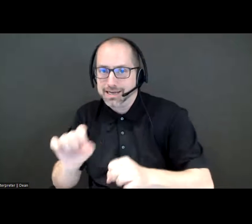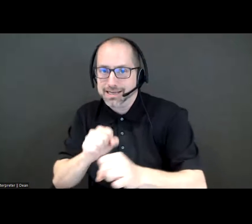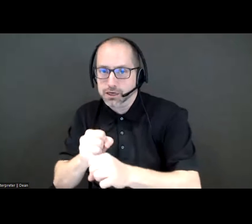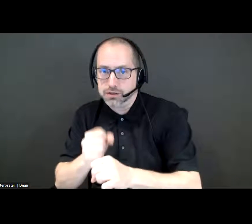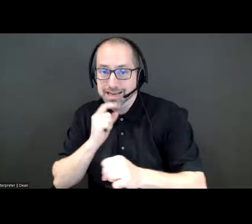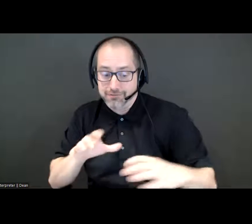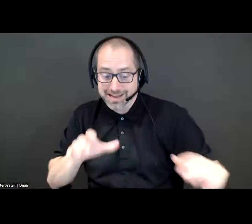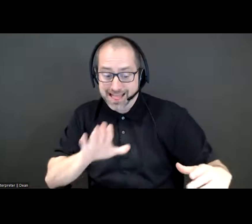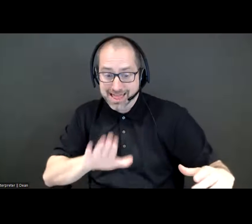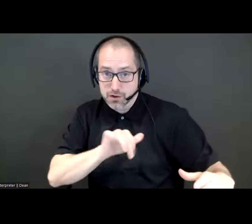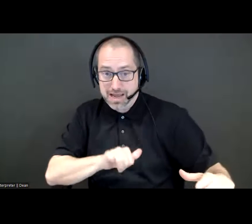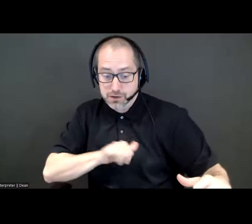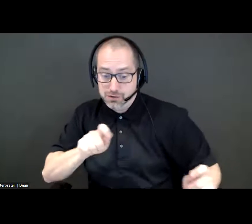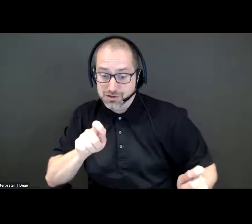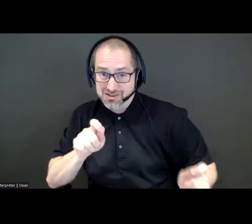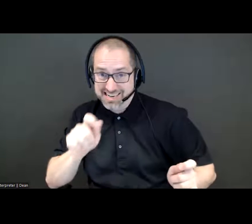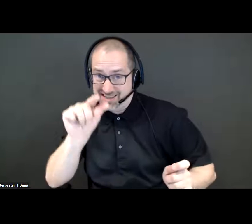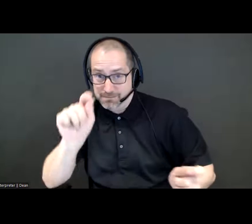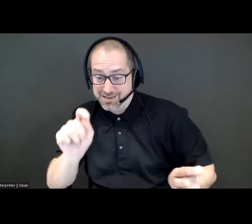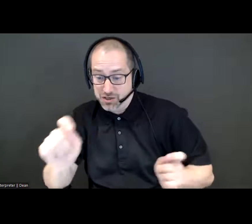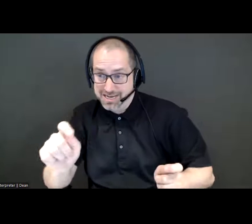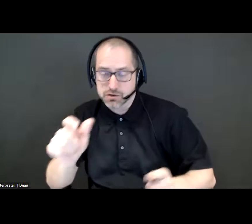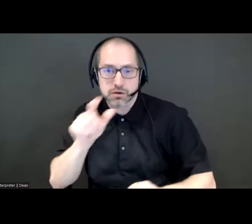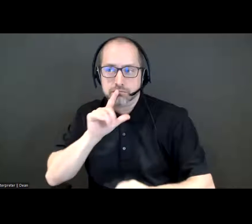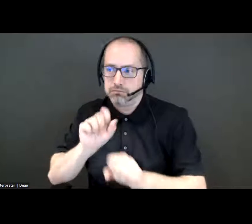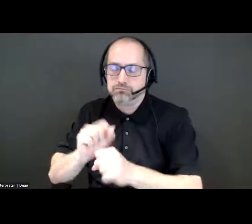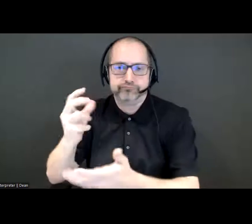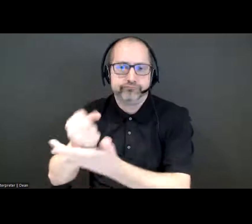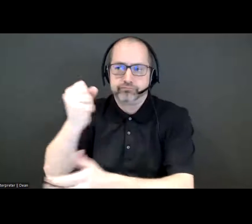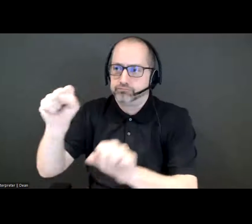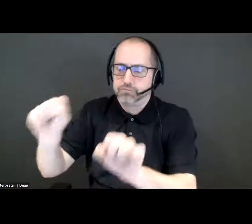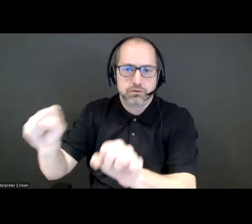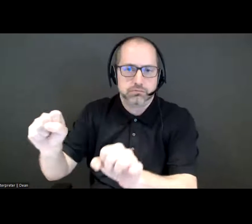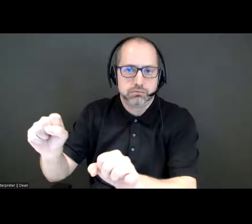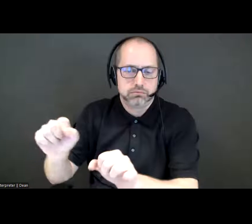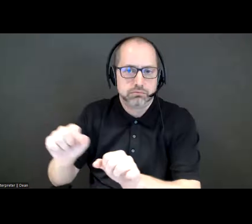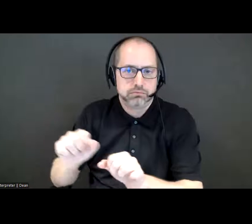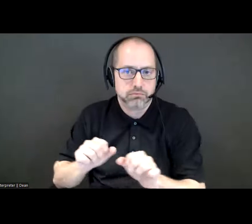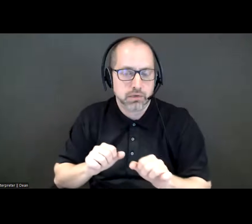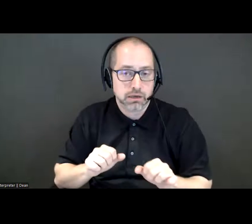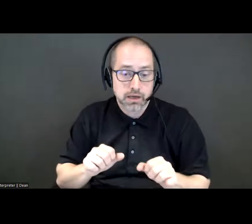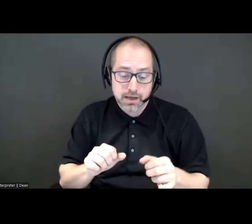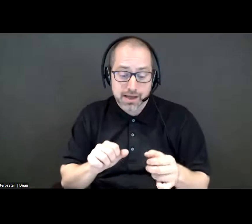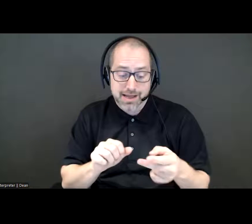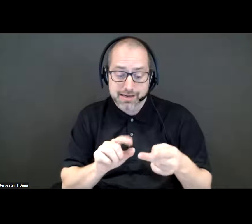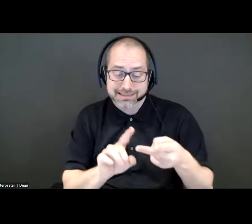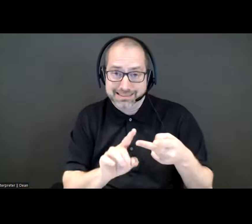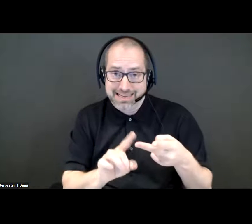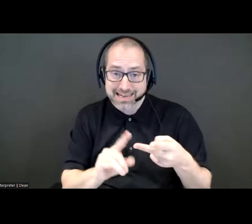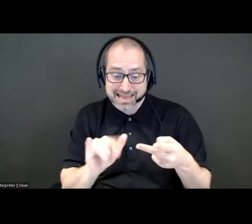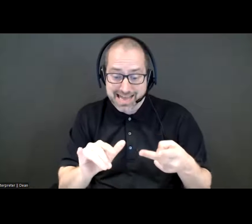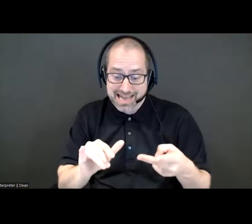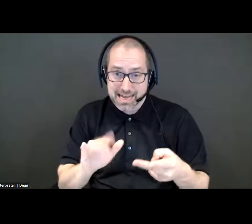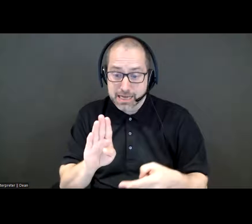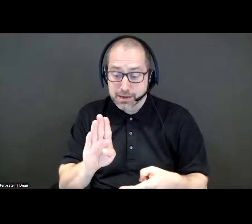change things a bit. And the second thing is the longevity of that group of baby